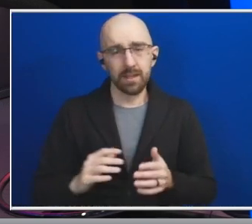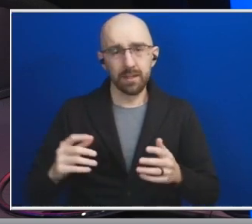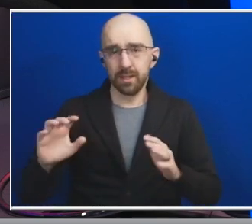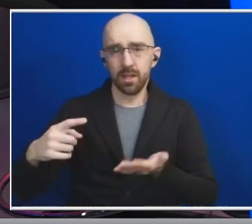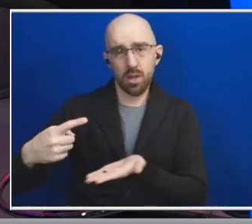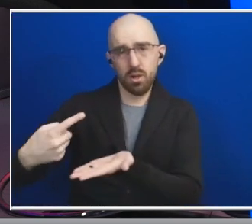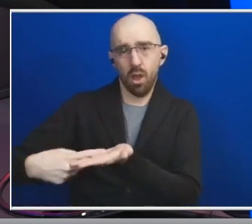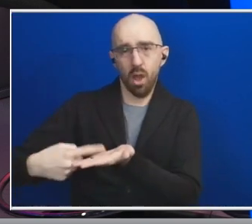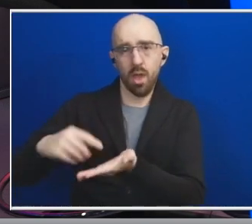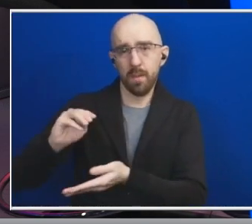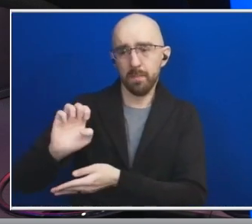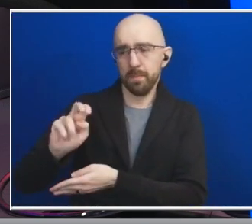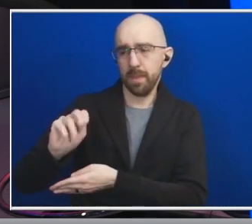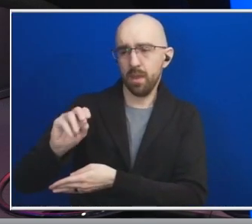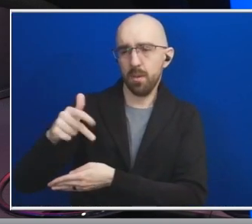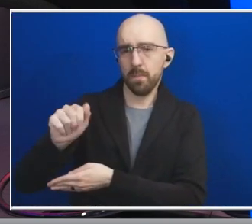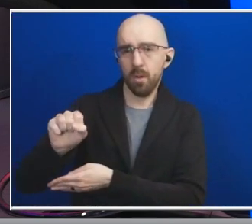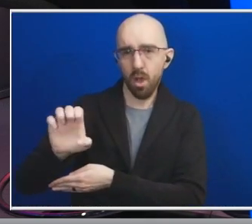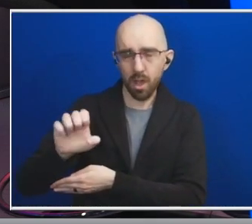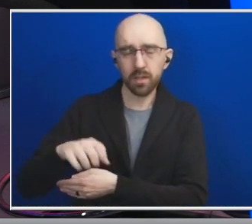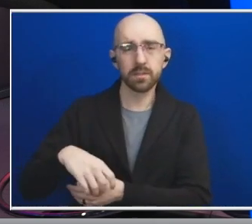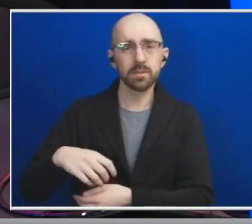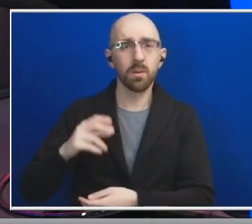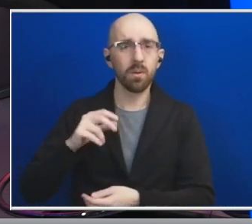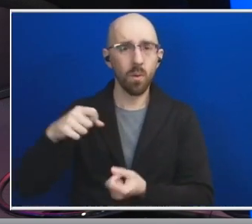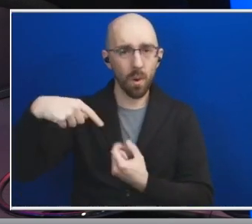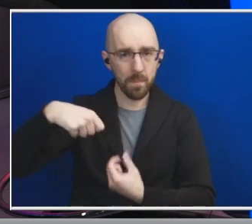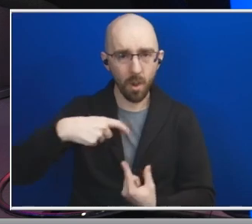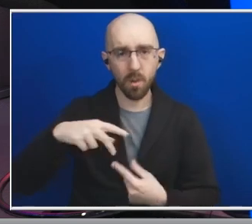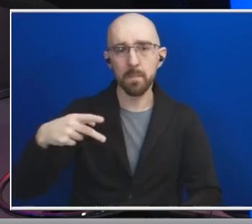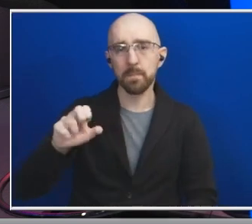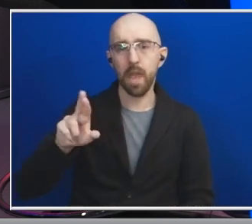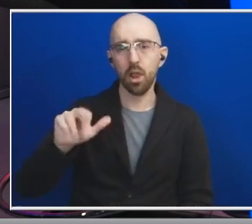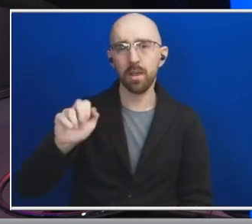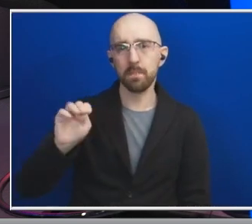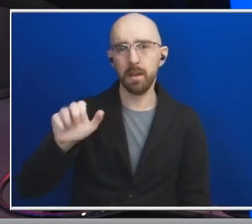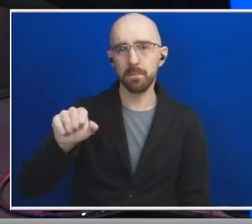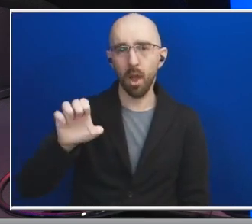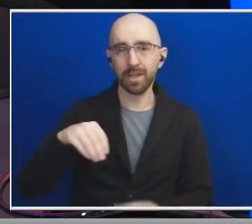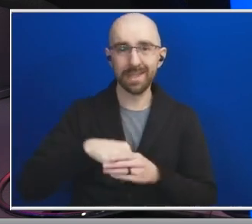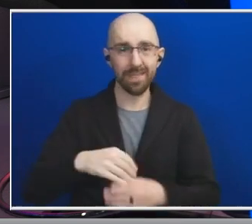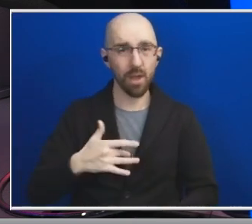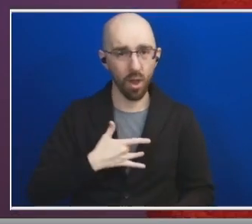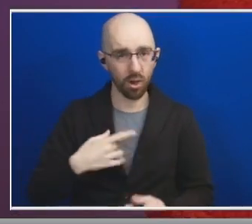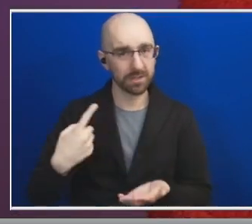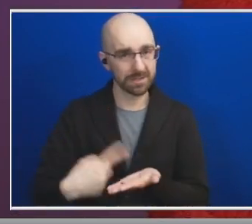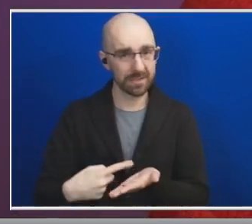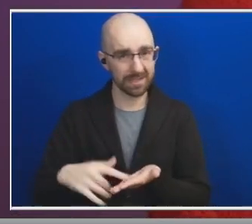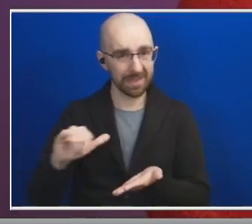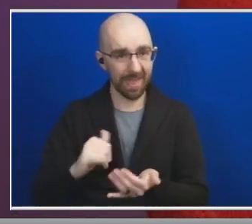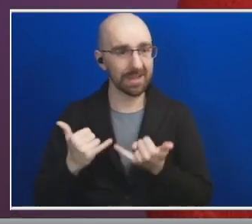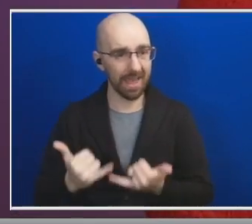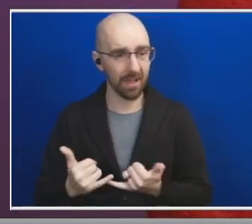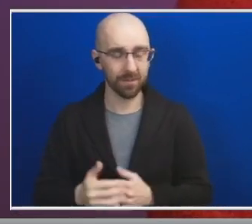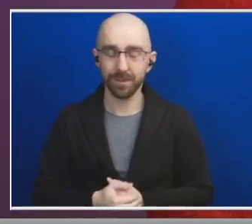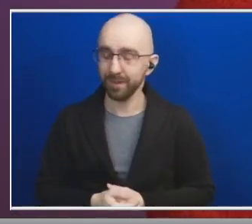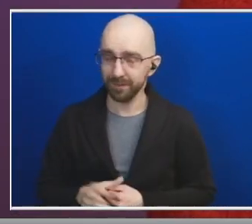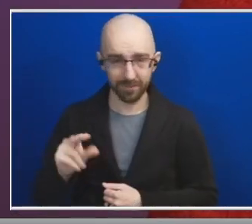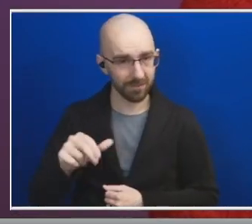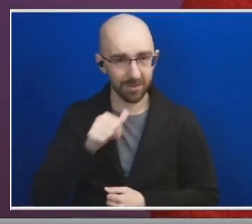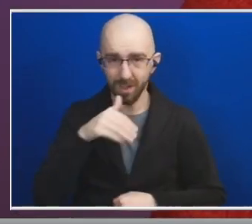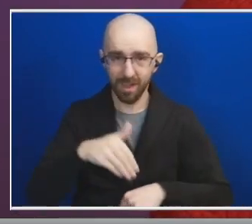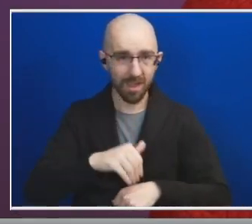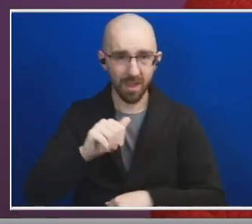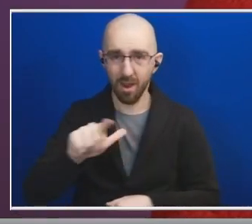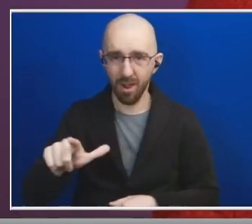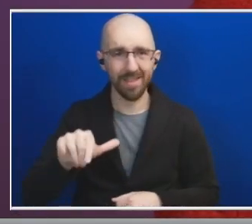menopause, hormones, perimenopause in the heart discussed as much as it's being discussed now? No, not at all. That's what I am